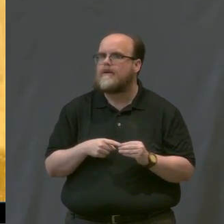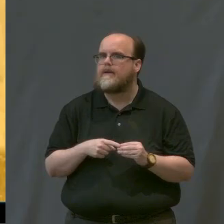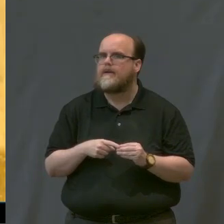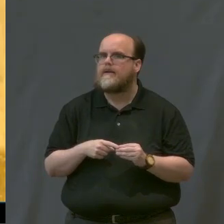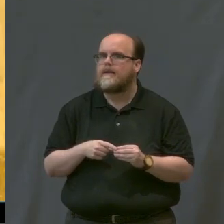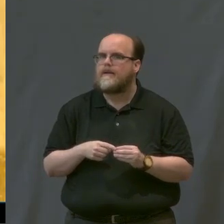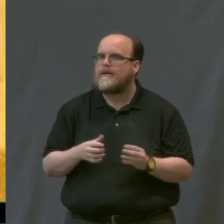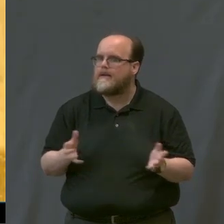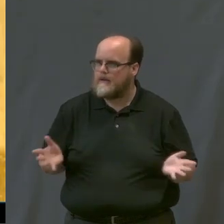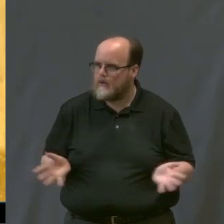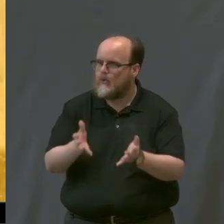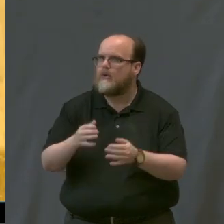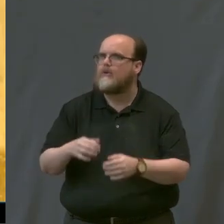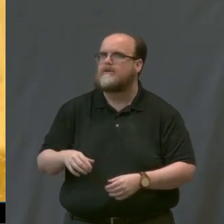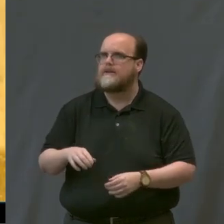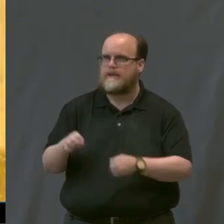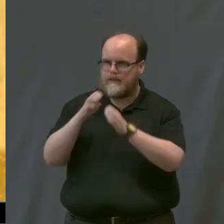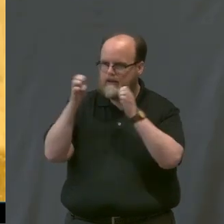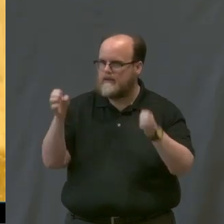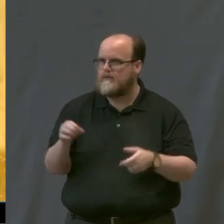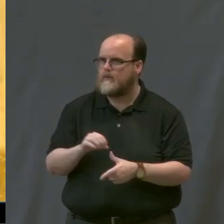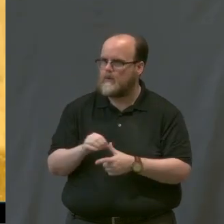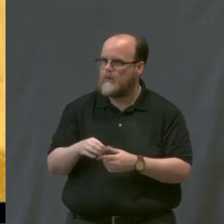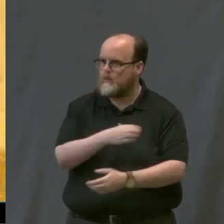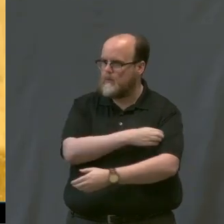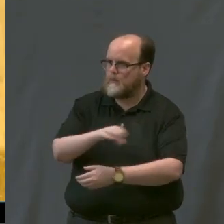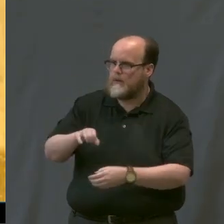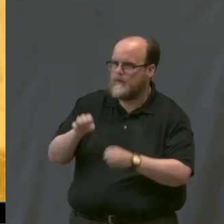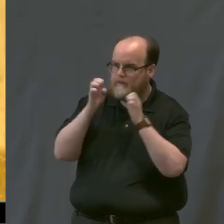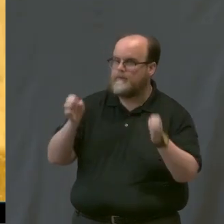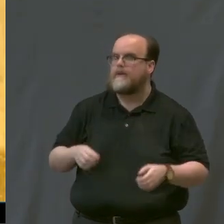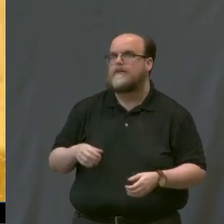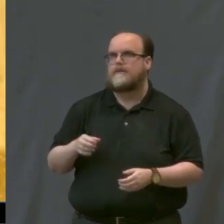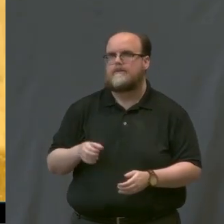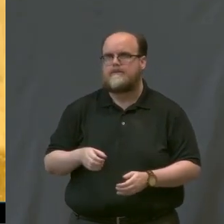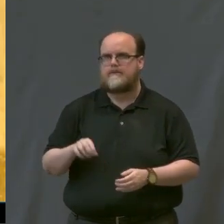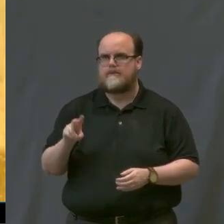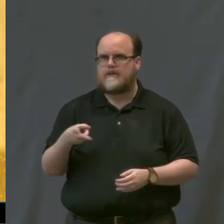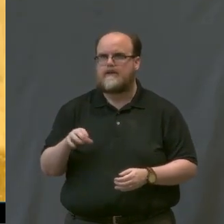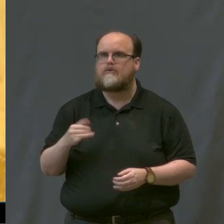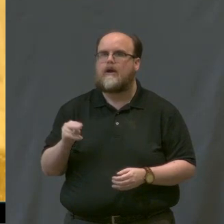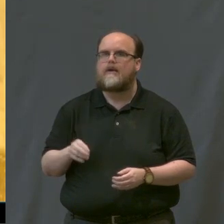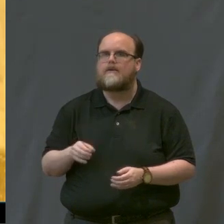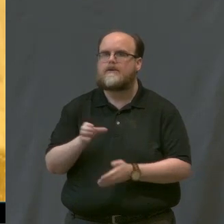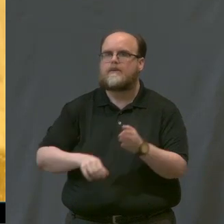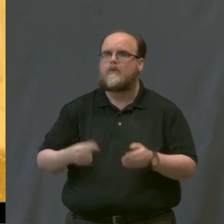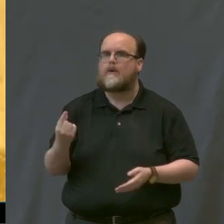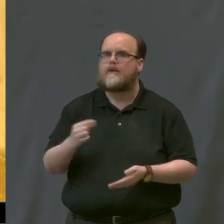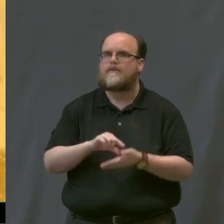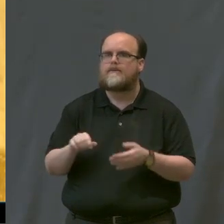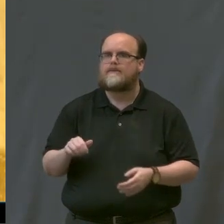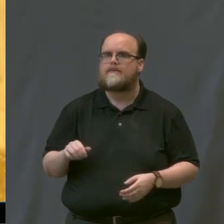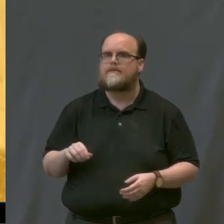encouraging evil, enabling evil, facilitating evil? If you go to 2 John chapter 1, verses 10 and 11, it